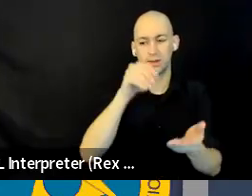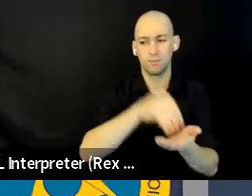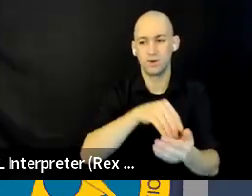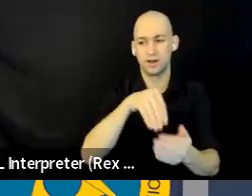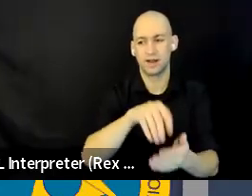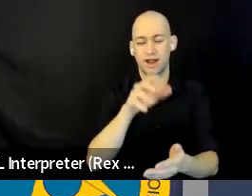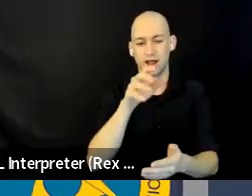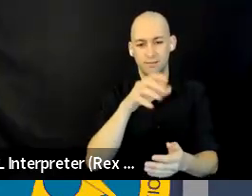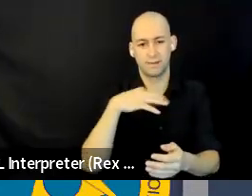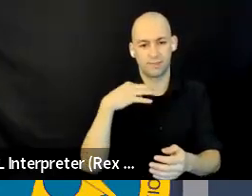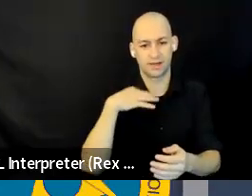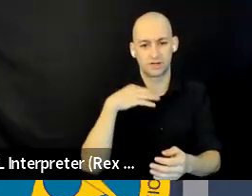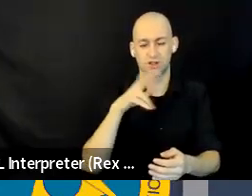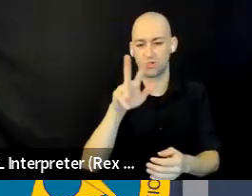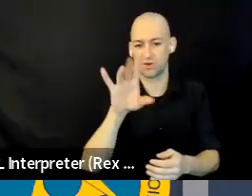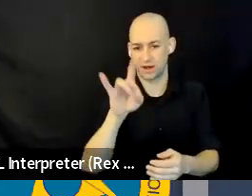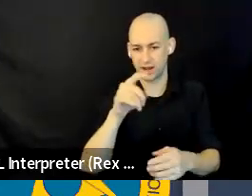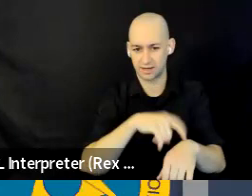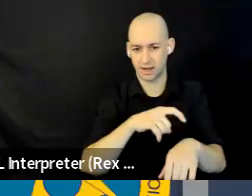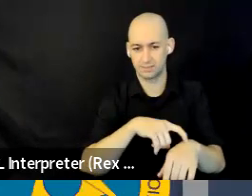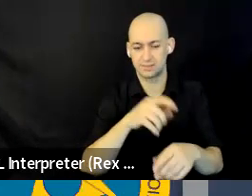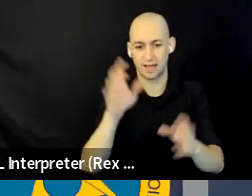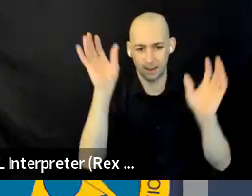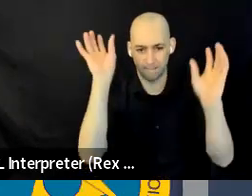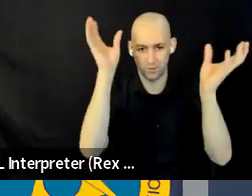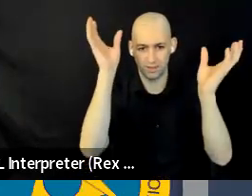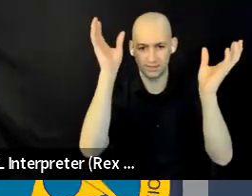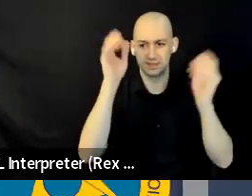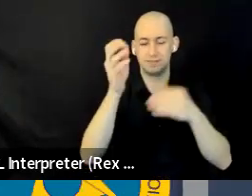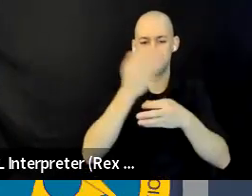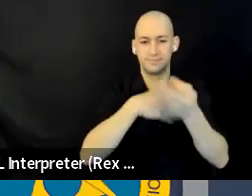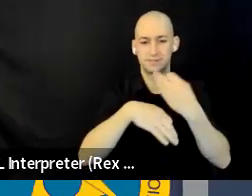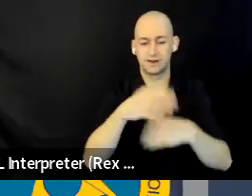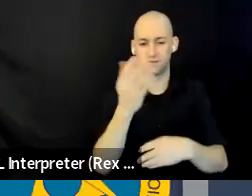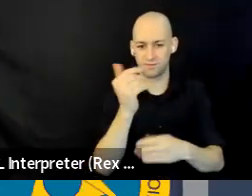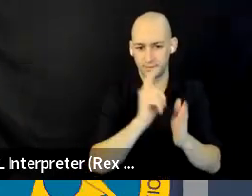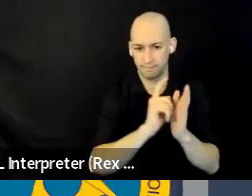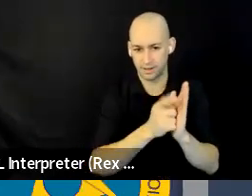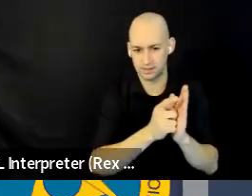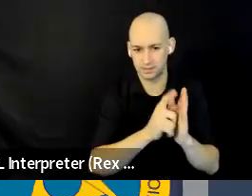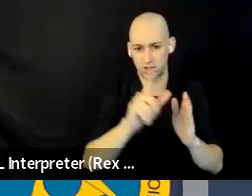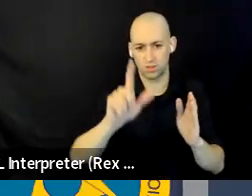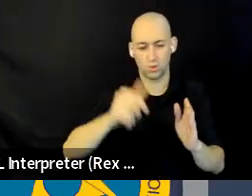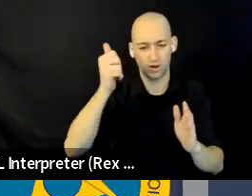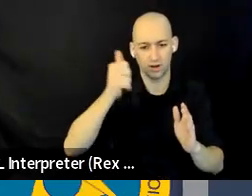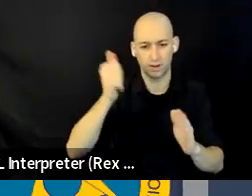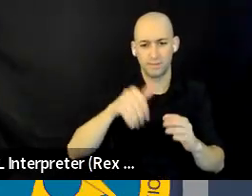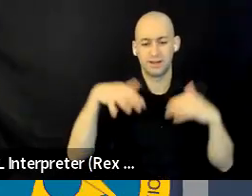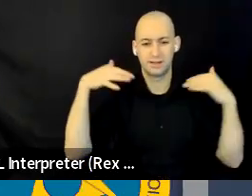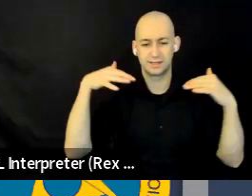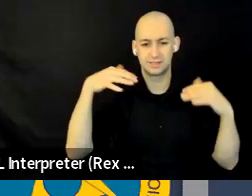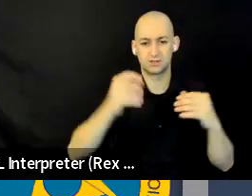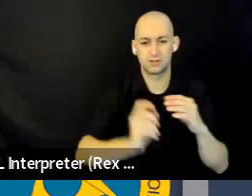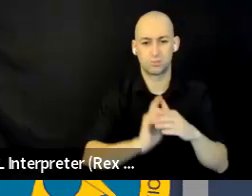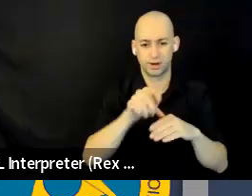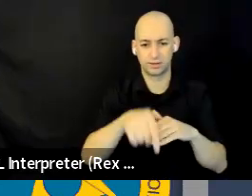times that ambulance, instead of taking 15 minutes from a low-income community in Desert Hot Springs to that hospital, takes 3 or 4